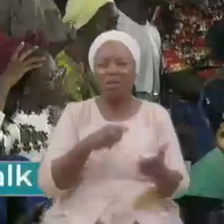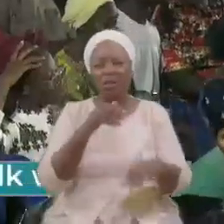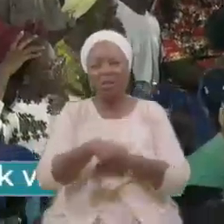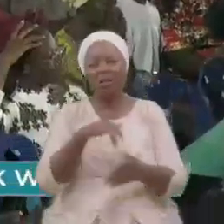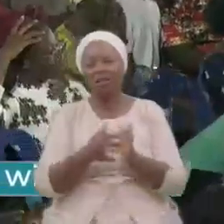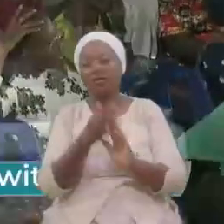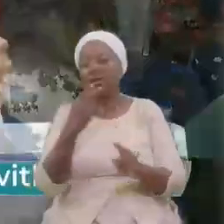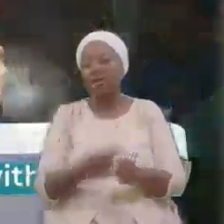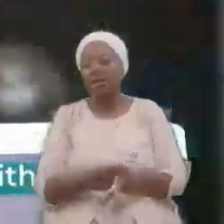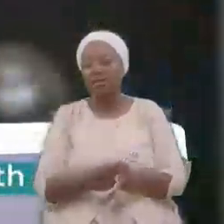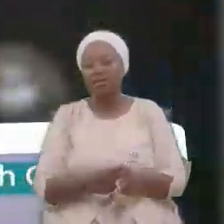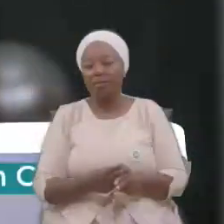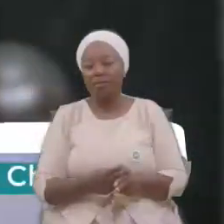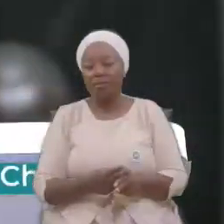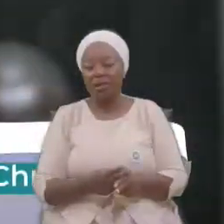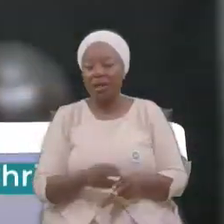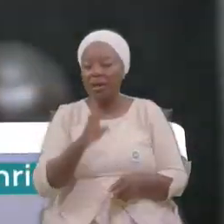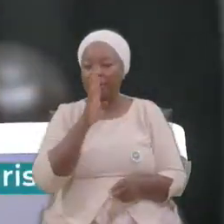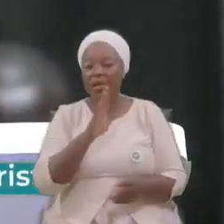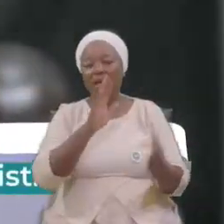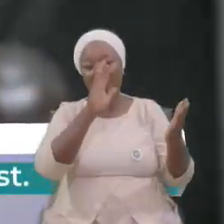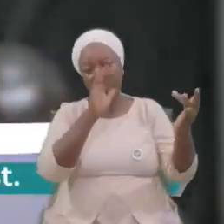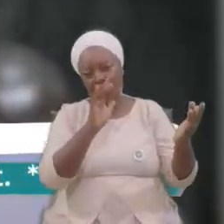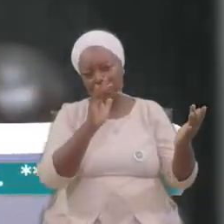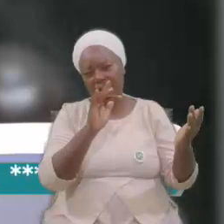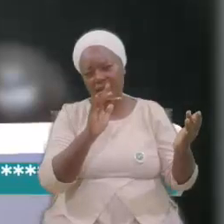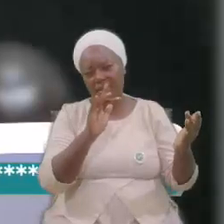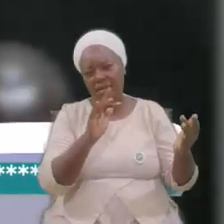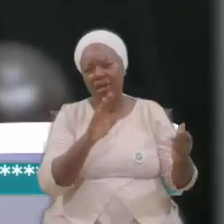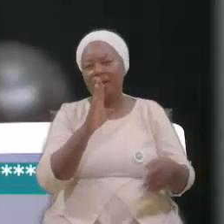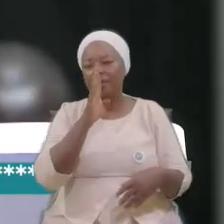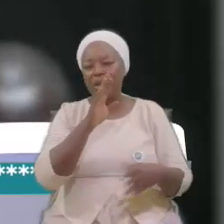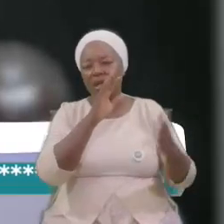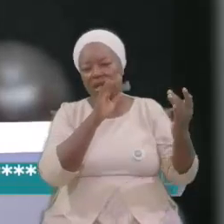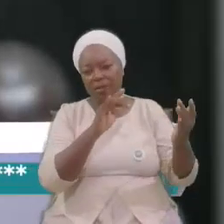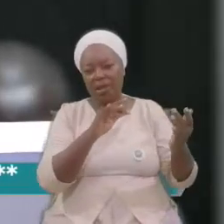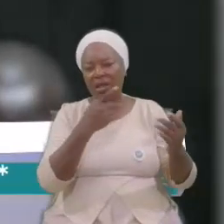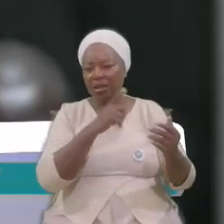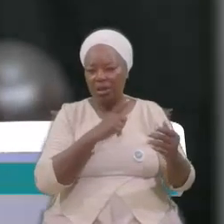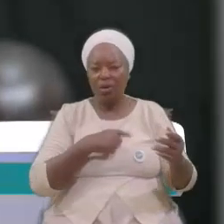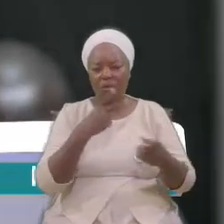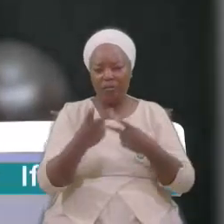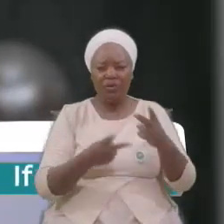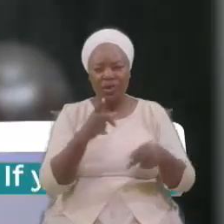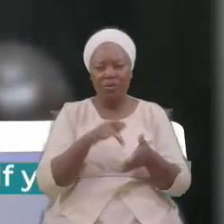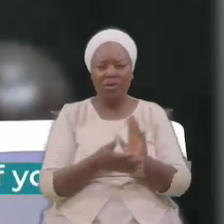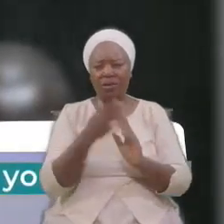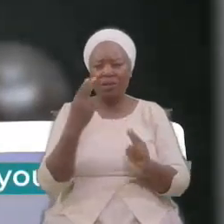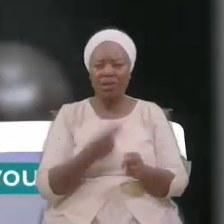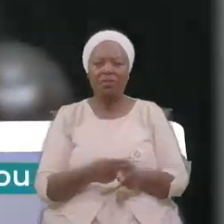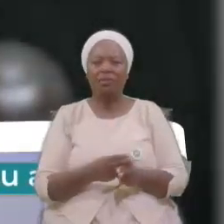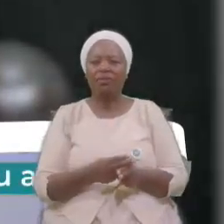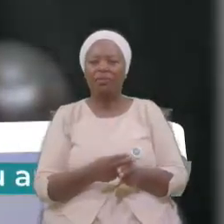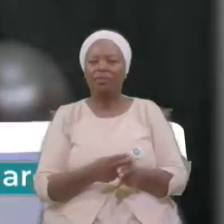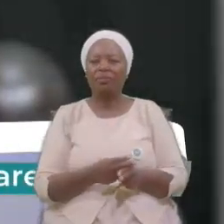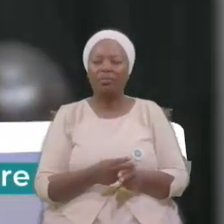Let's be around all. So when the miracle prayer comes, you will assist them to do what